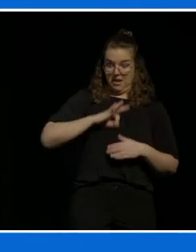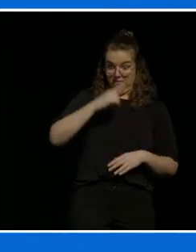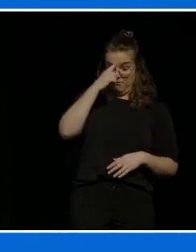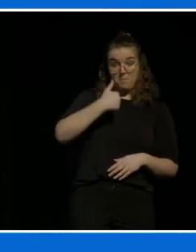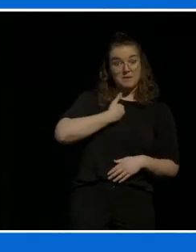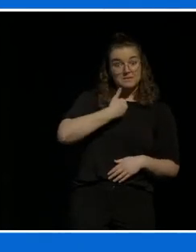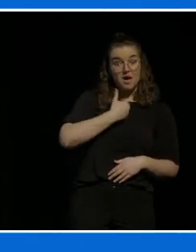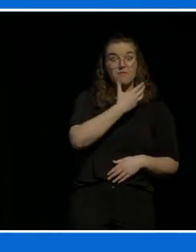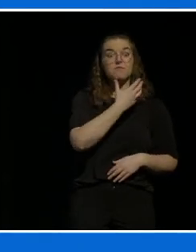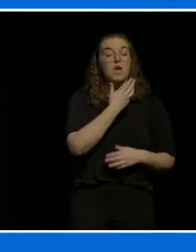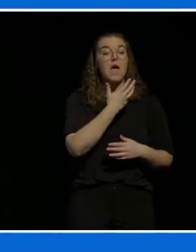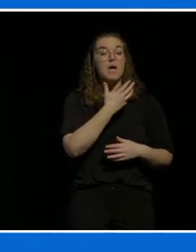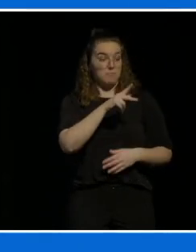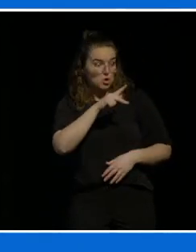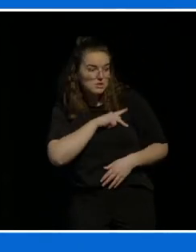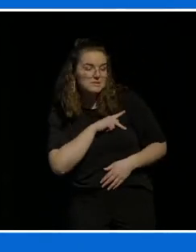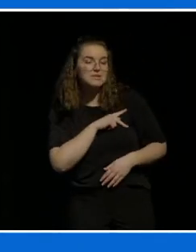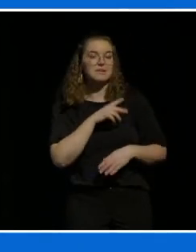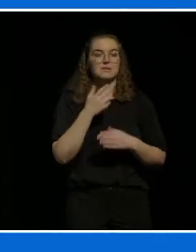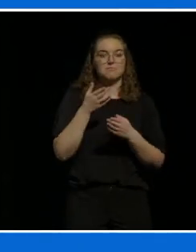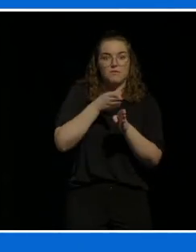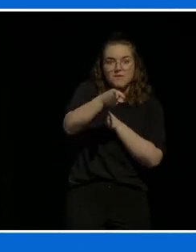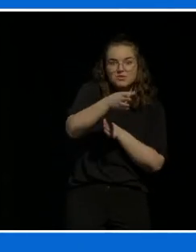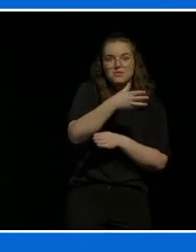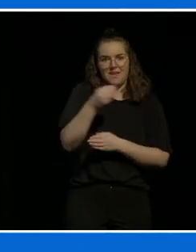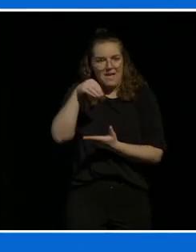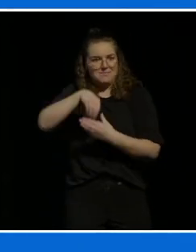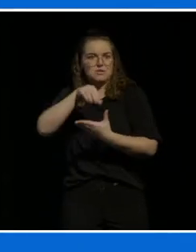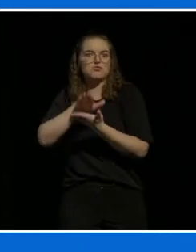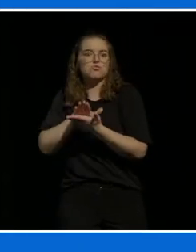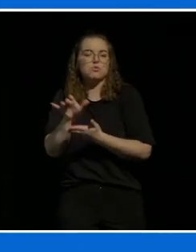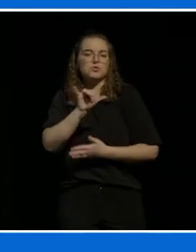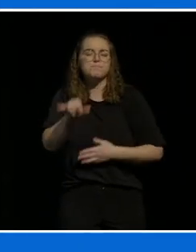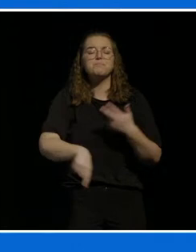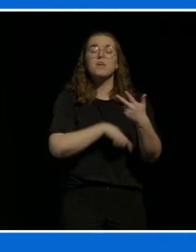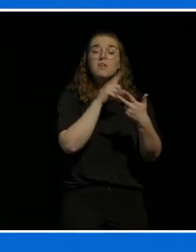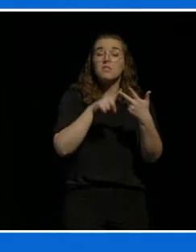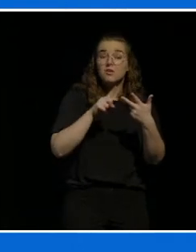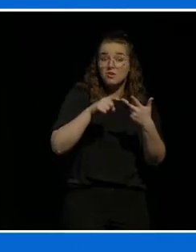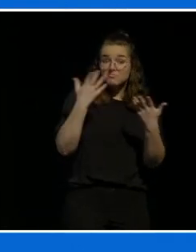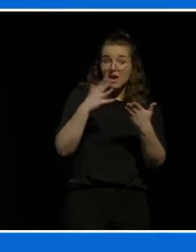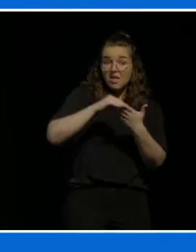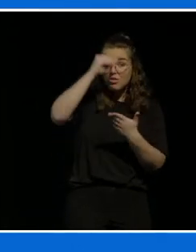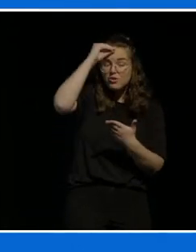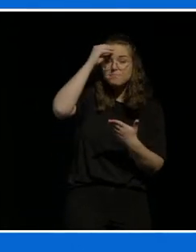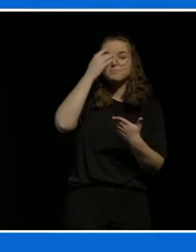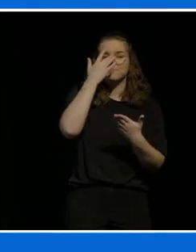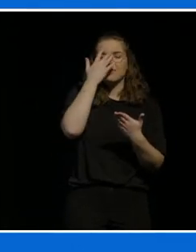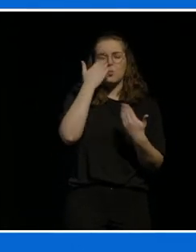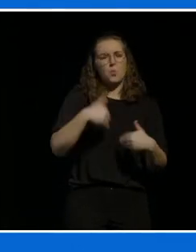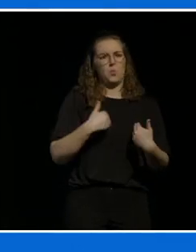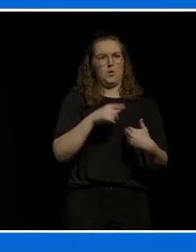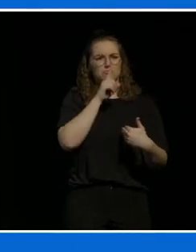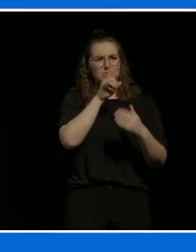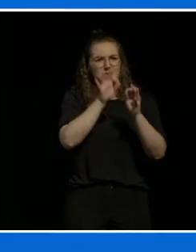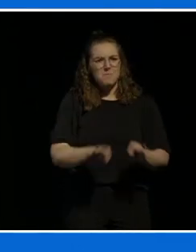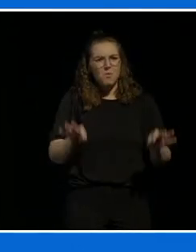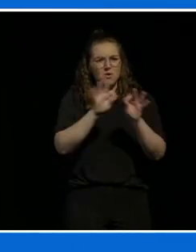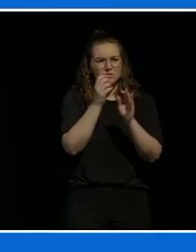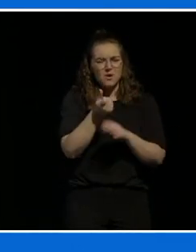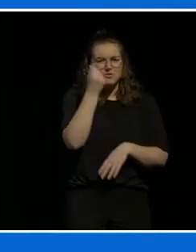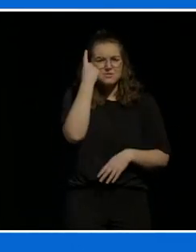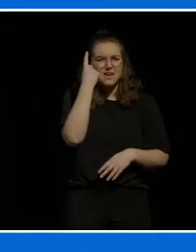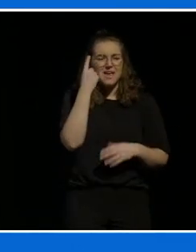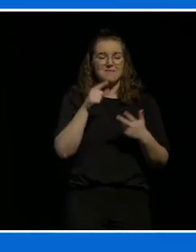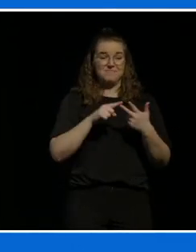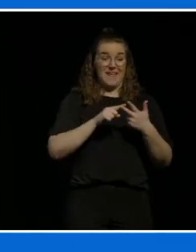personally, professionally, as well as in the school ecosystem. And the third thing I learned is the importance of understanding active versus